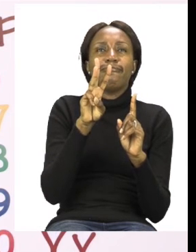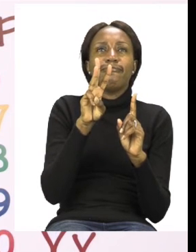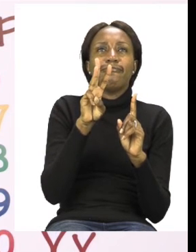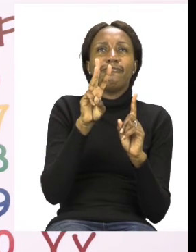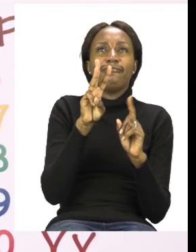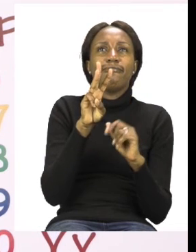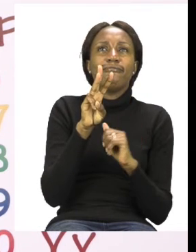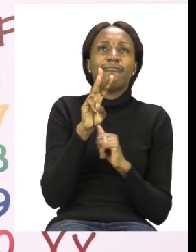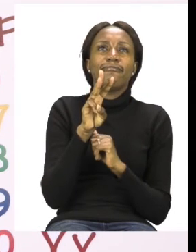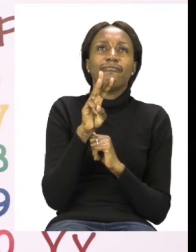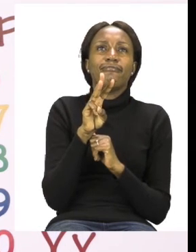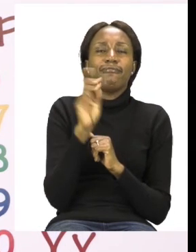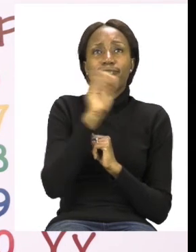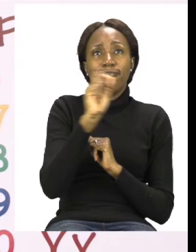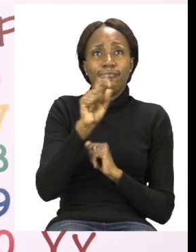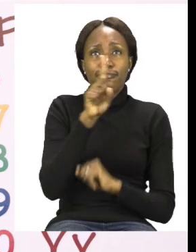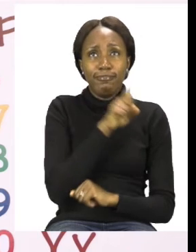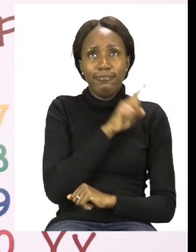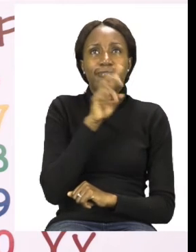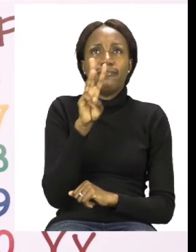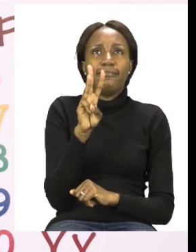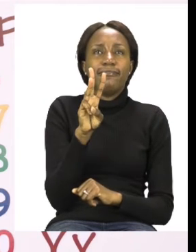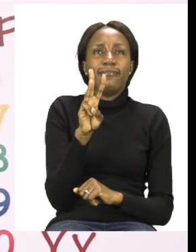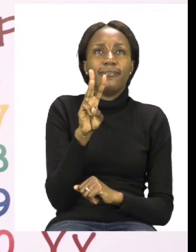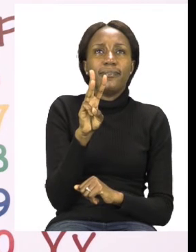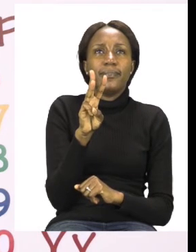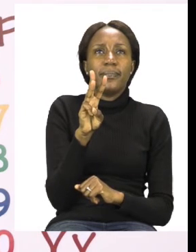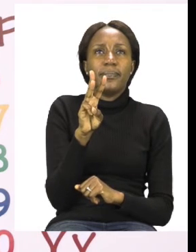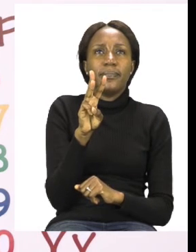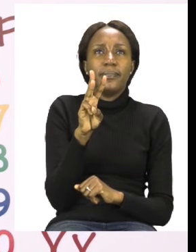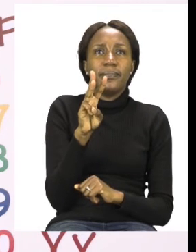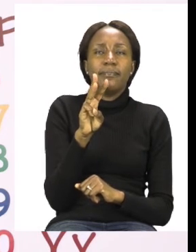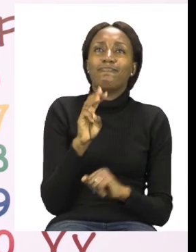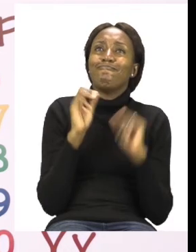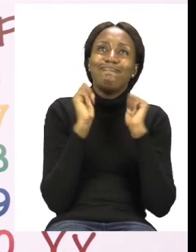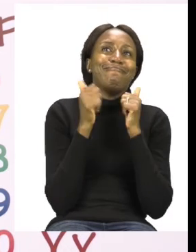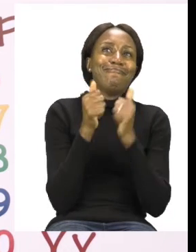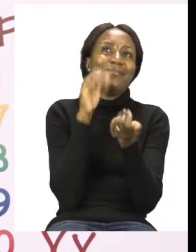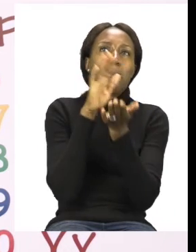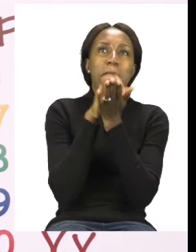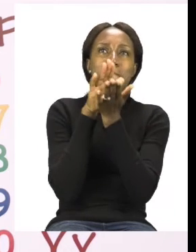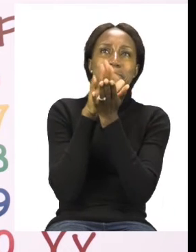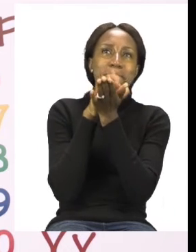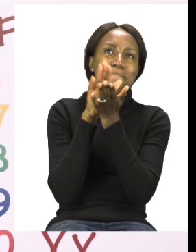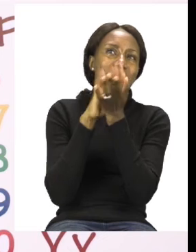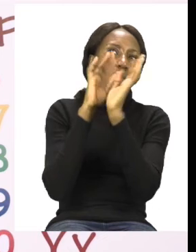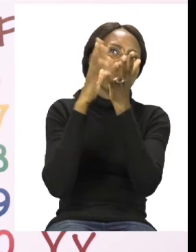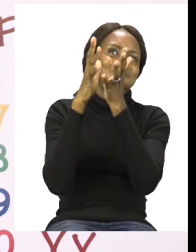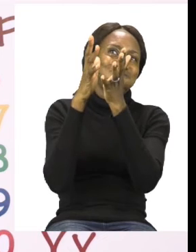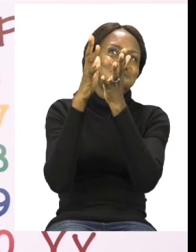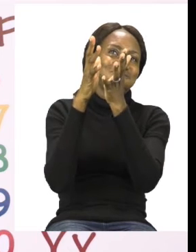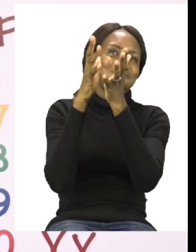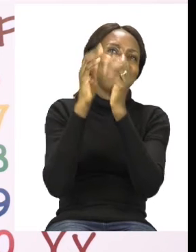13. So we're going to write the number 13. Well done, grade ones. So I'd like you to